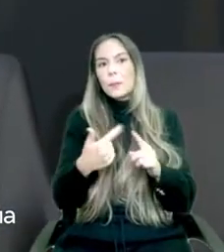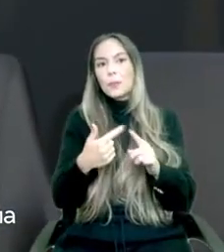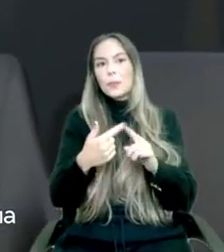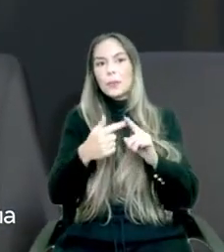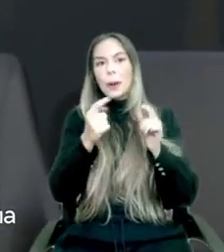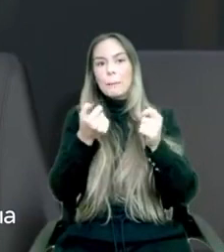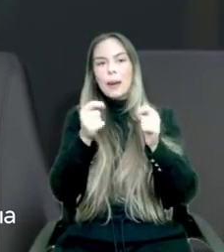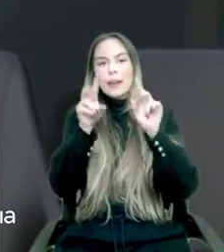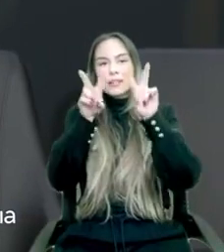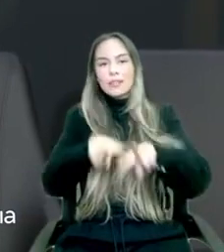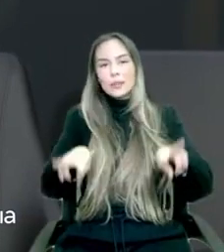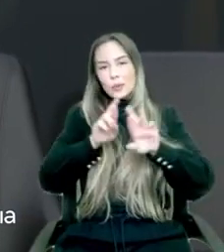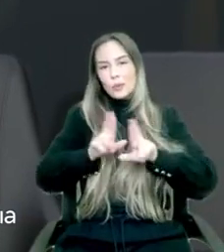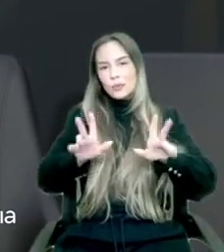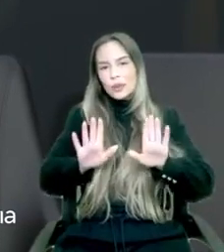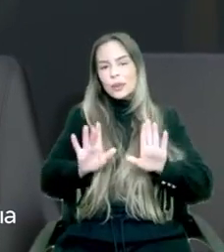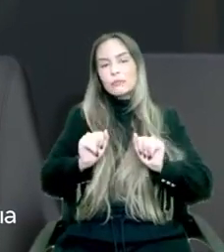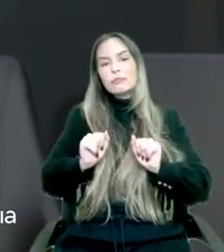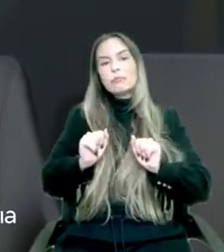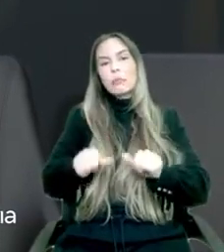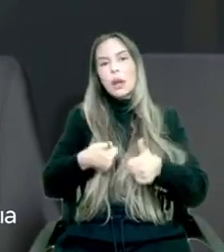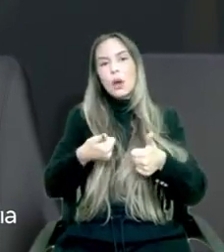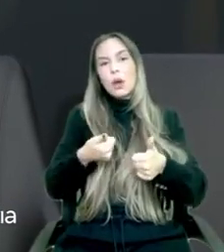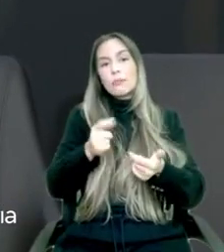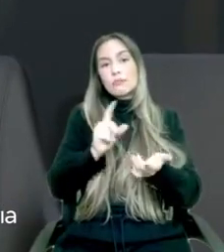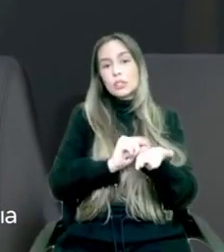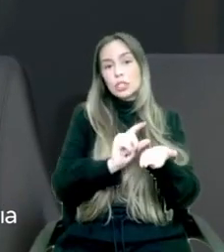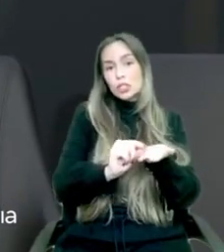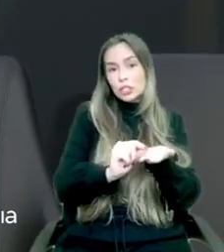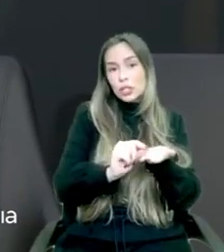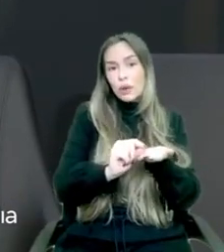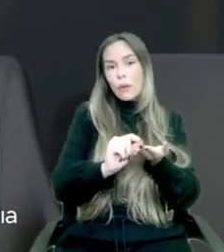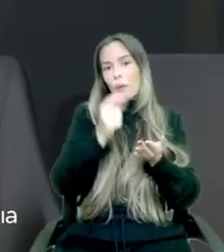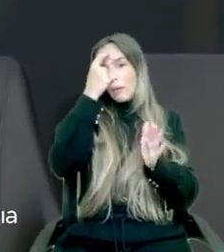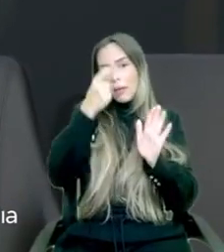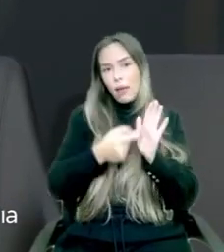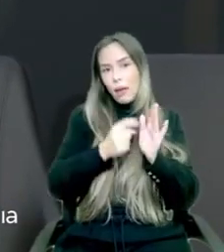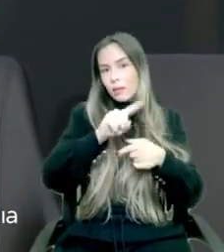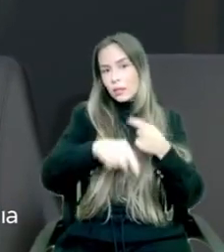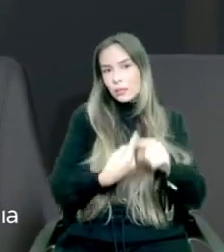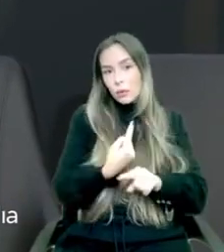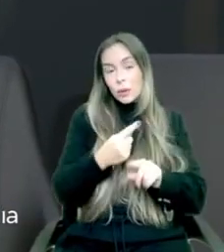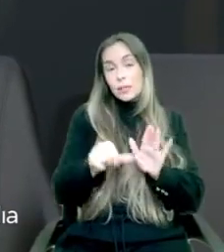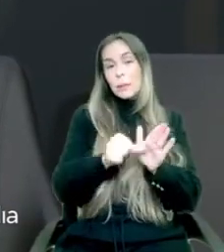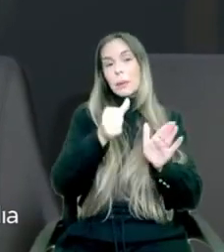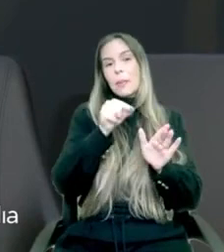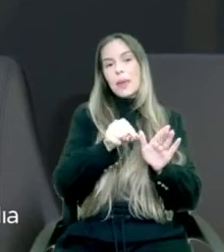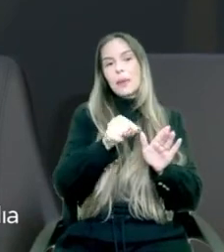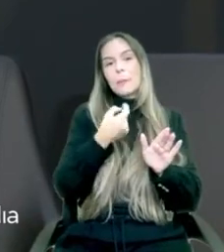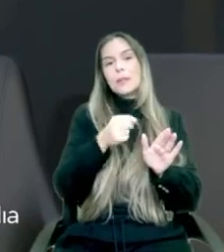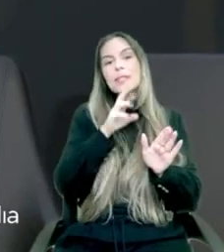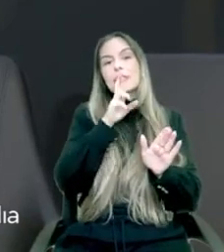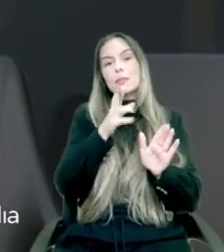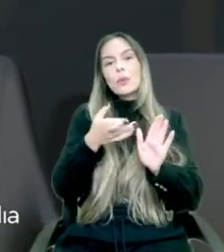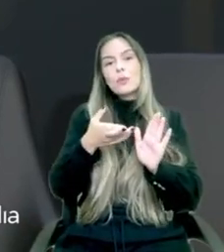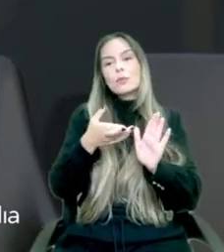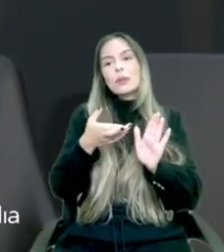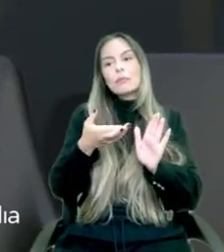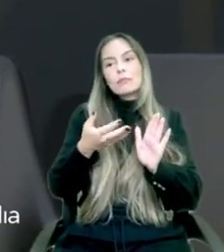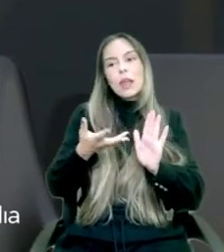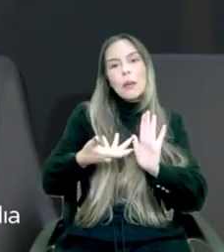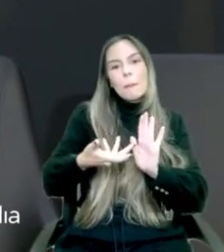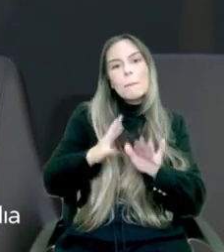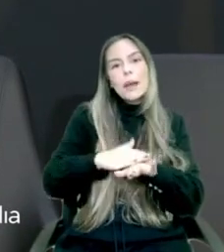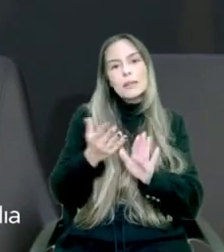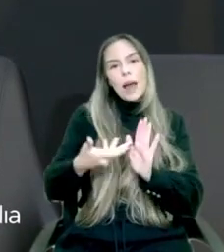of the digital transformation in the first place is to be able to respond to change quicker and do